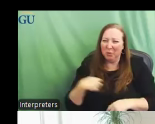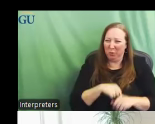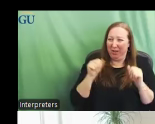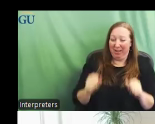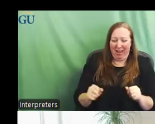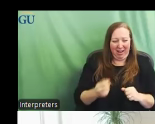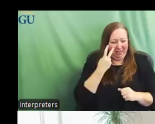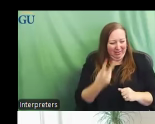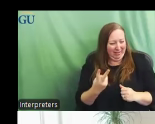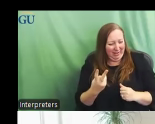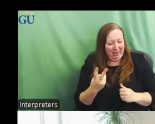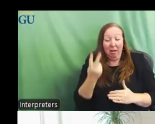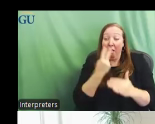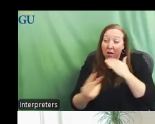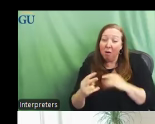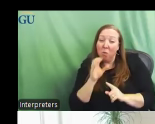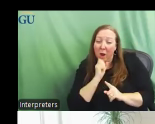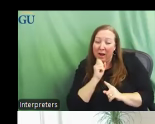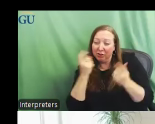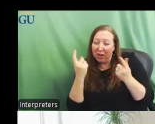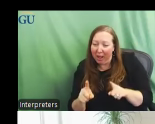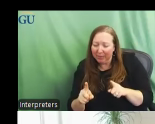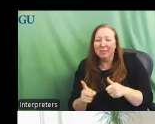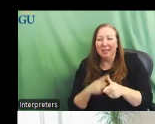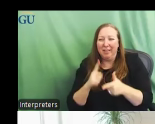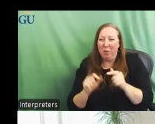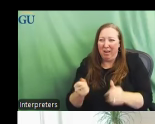the effects of the hearing loss.